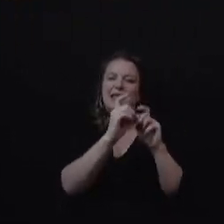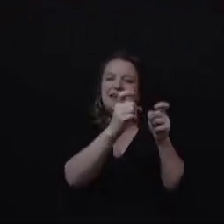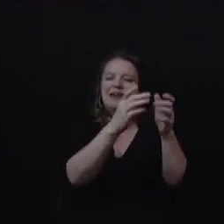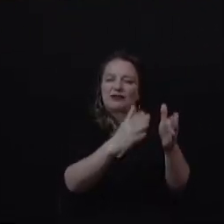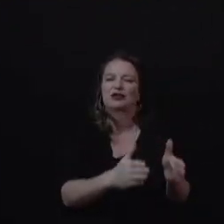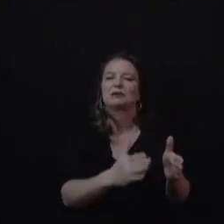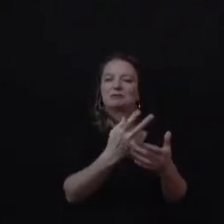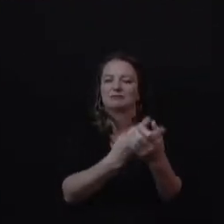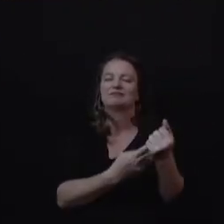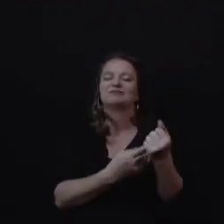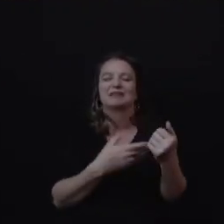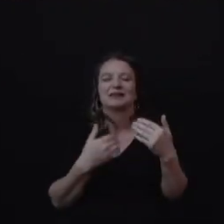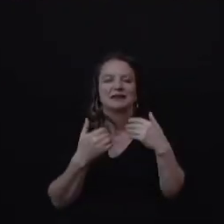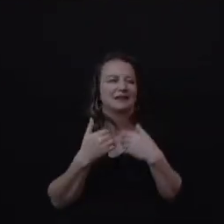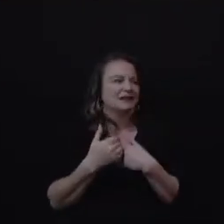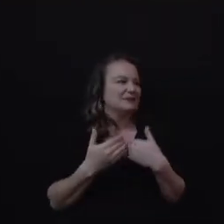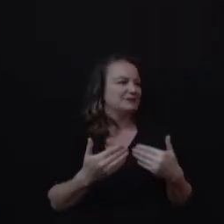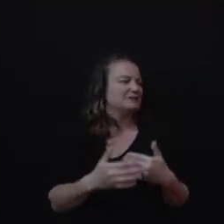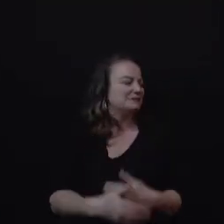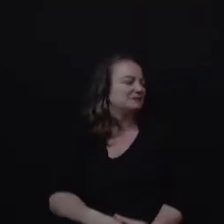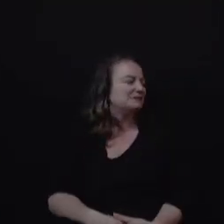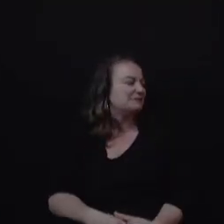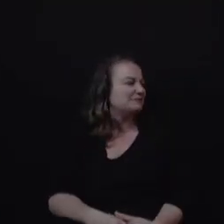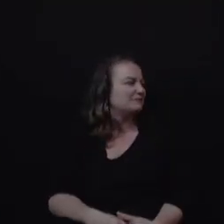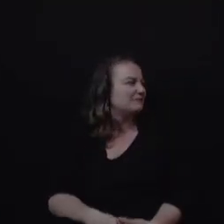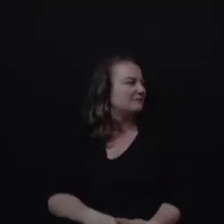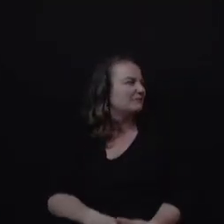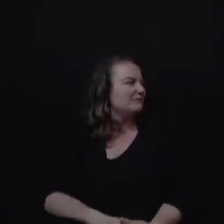God bless you as you give.